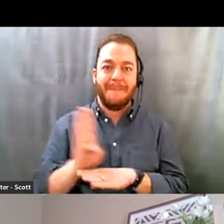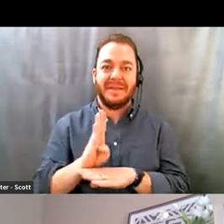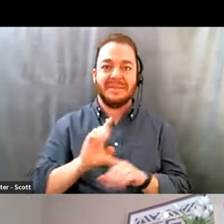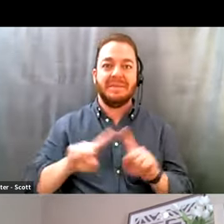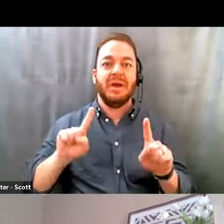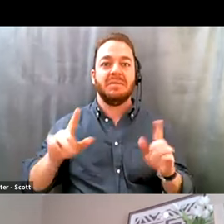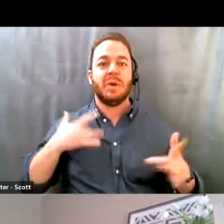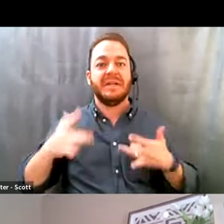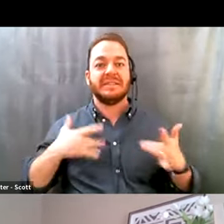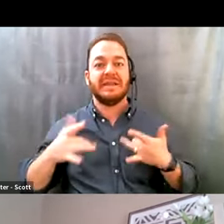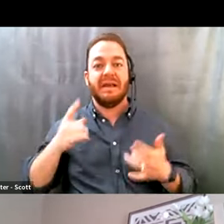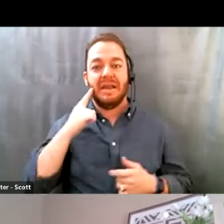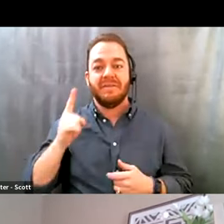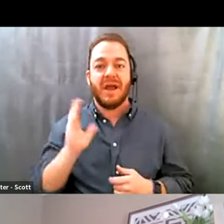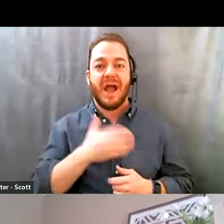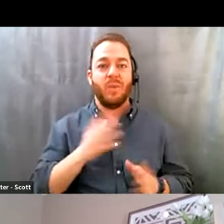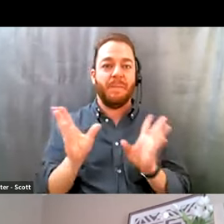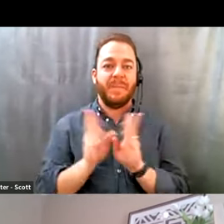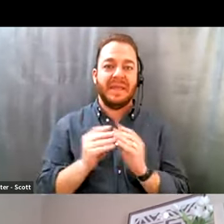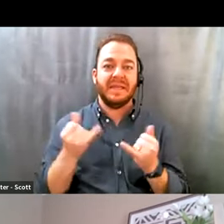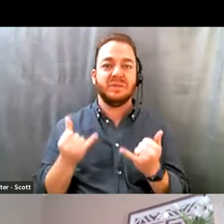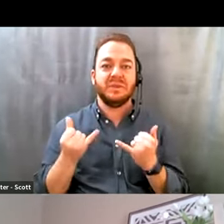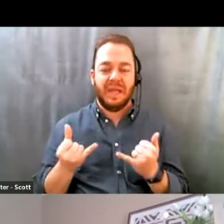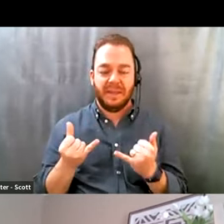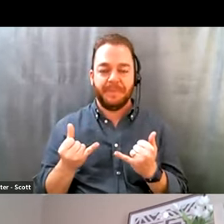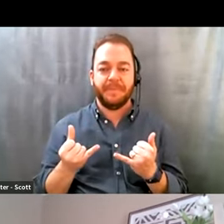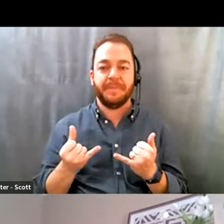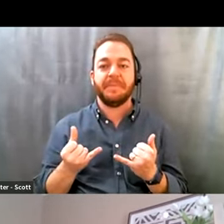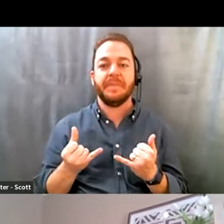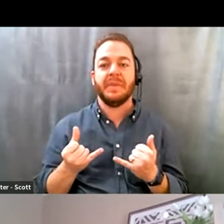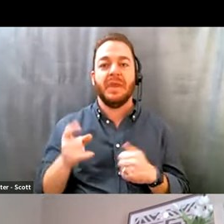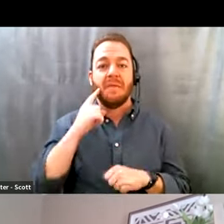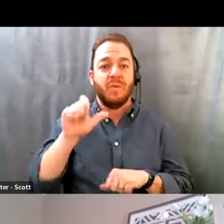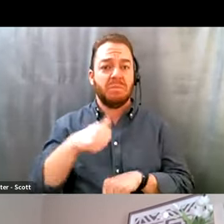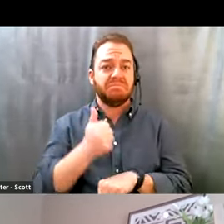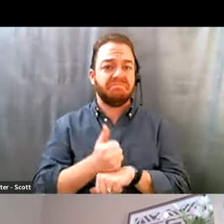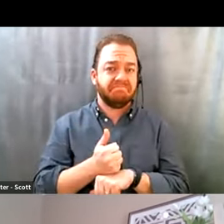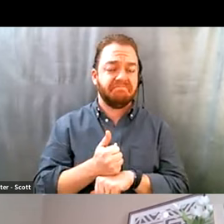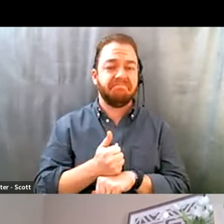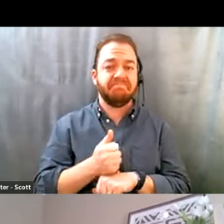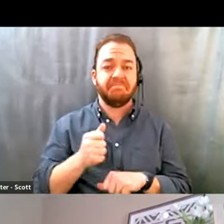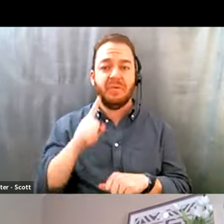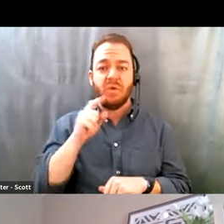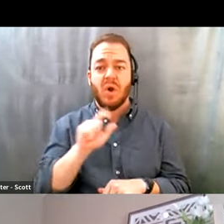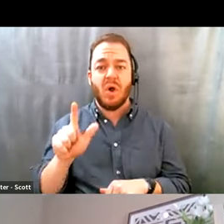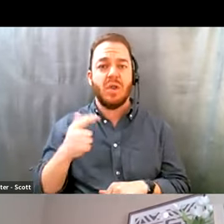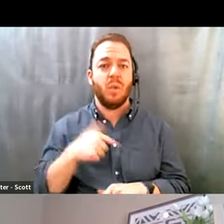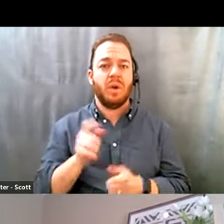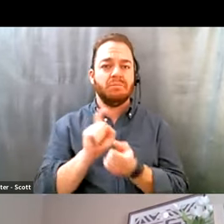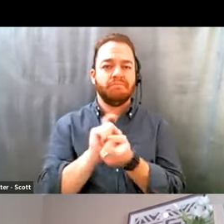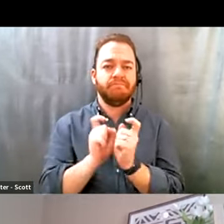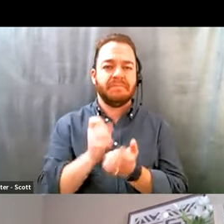about our session today. And just to kind of level set for everyone, we are fine-tuning a couple